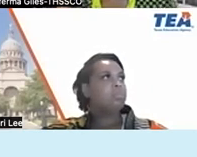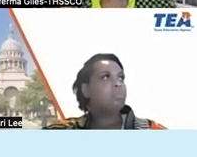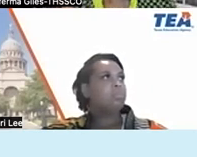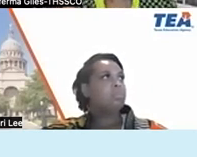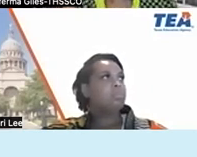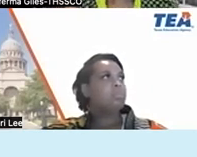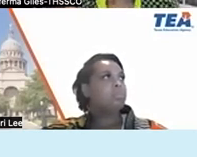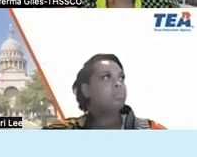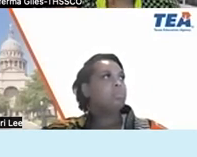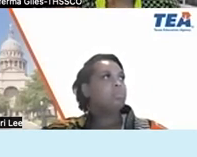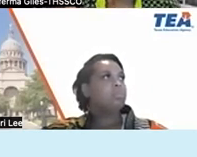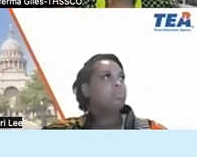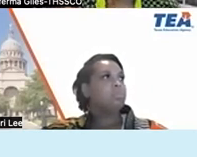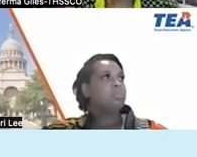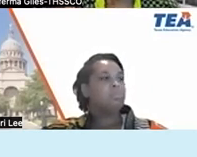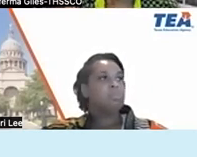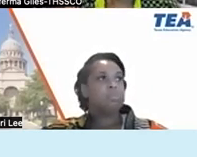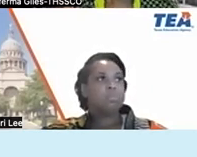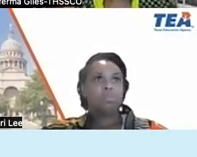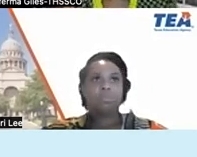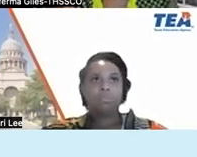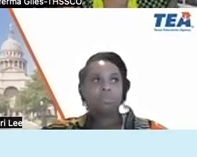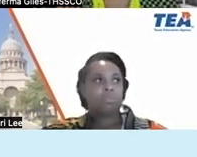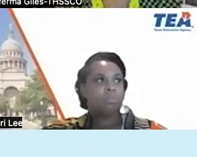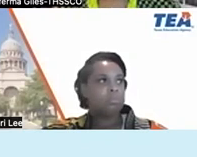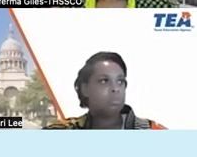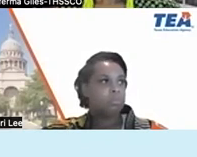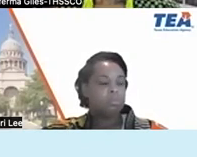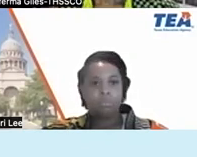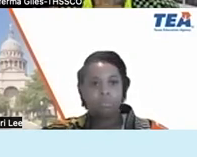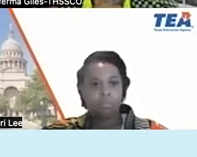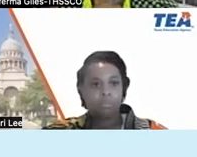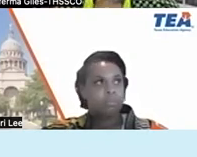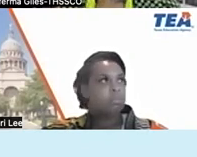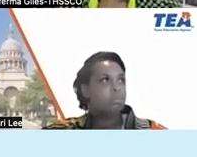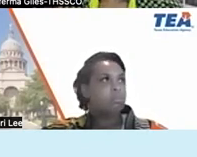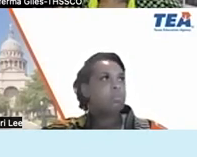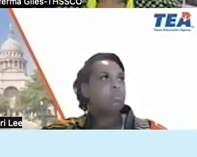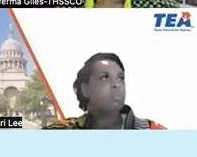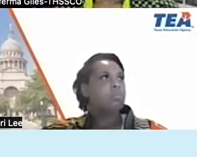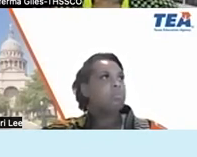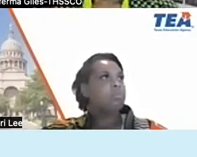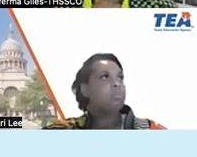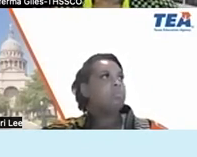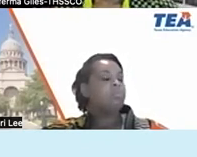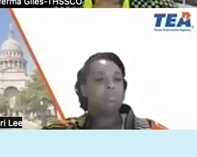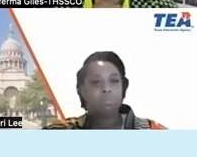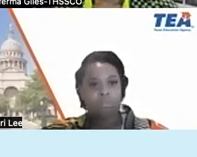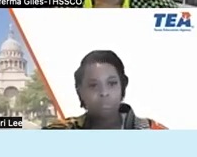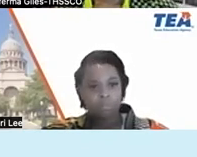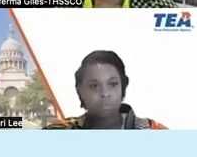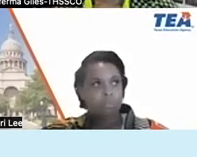other things. So we've added each idea into the Google form, and we'd love for you all